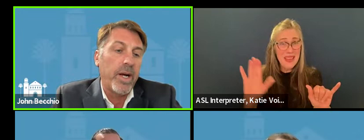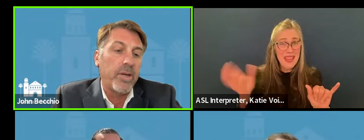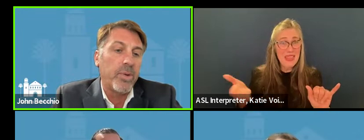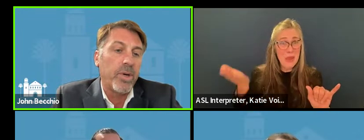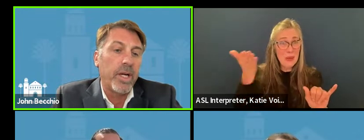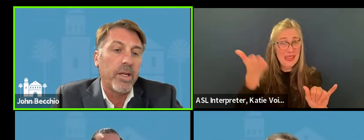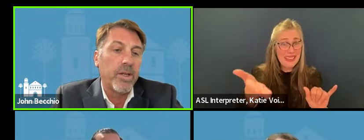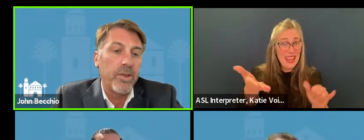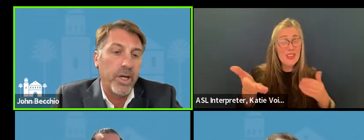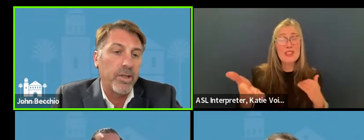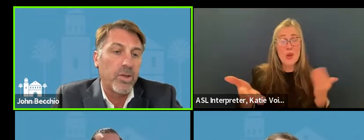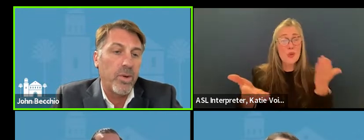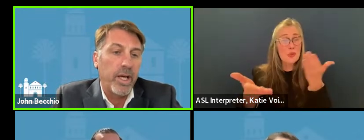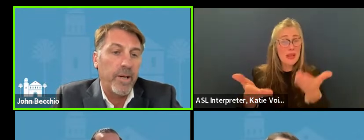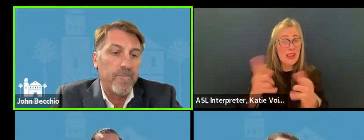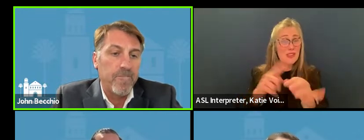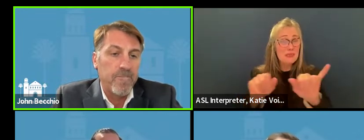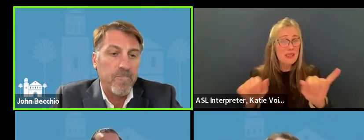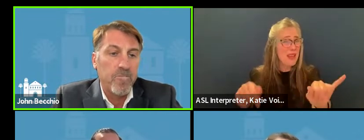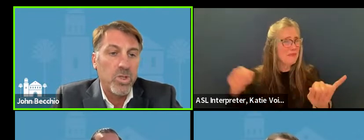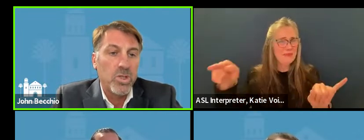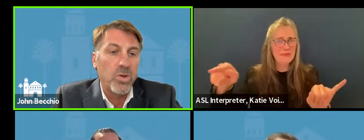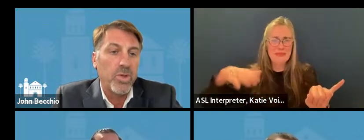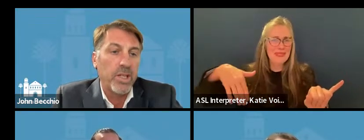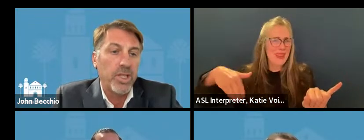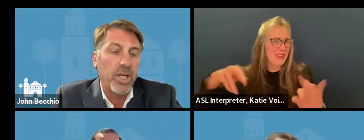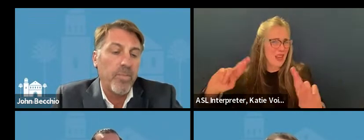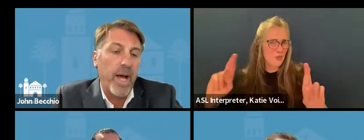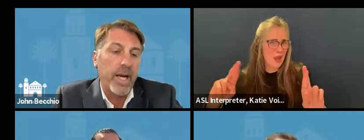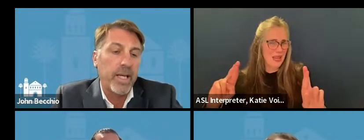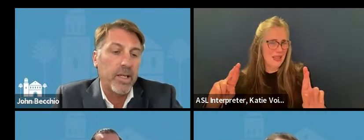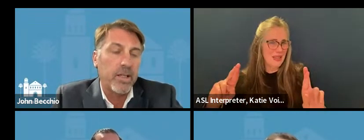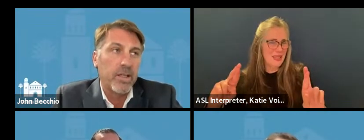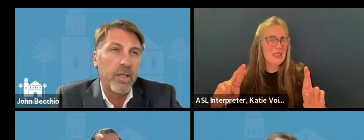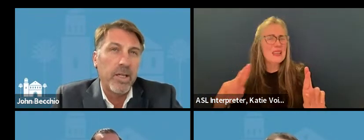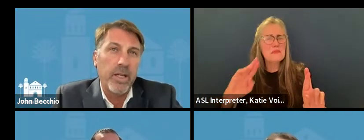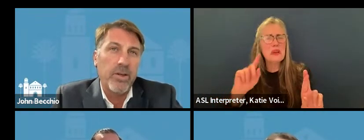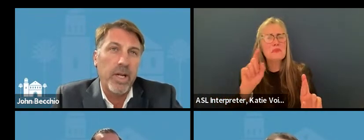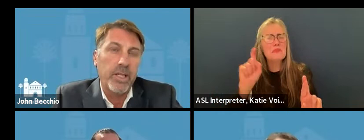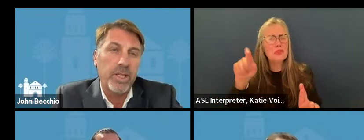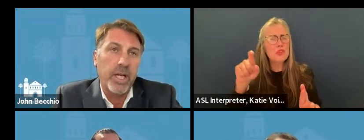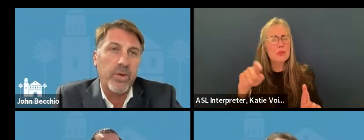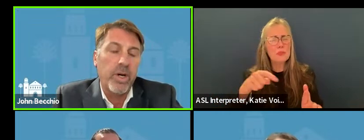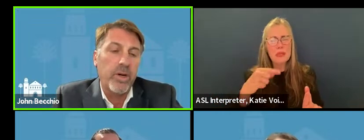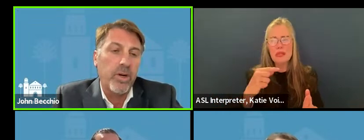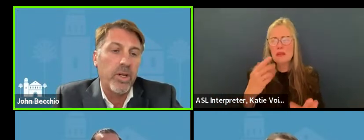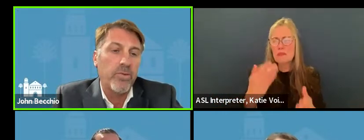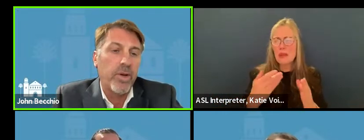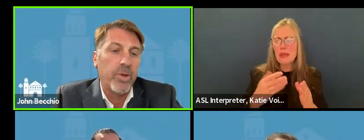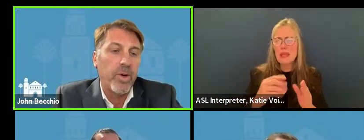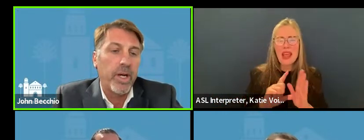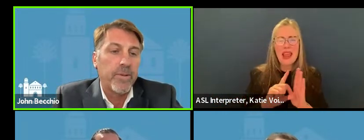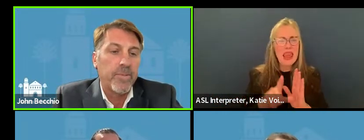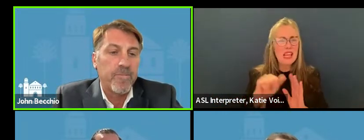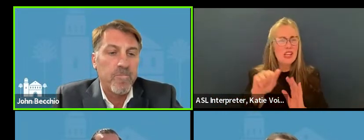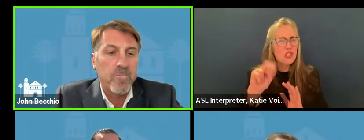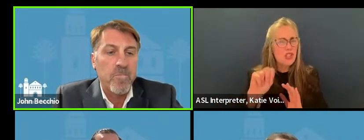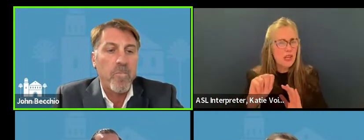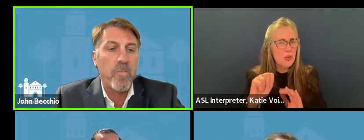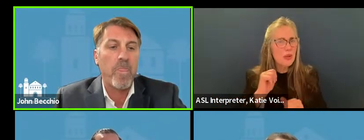are not ready to bring theirs quite yet. So that should come back in either late January or early